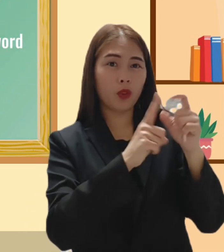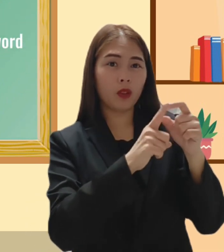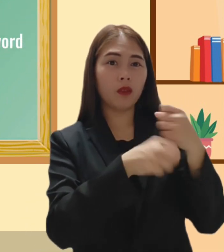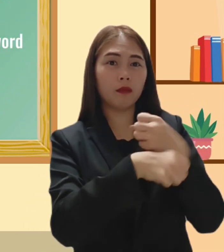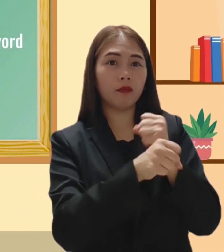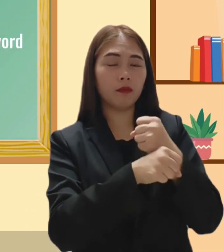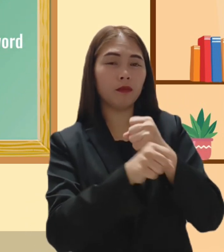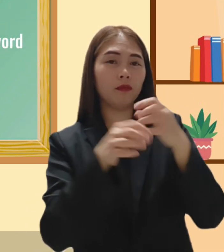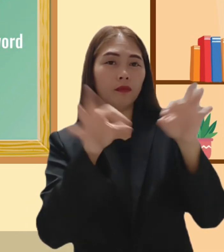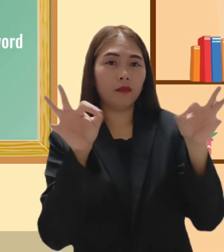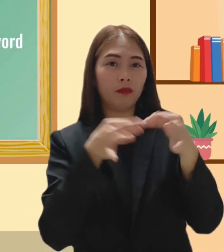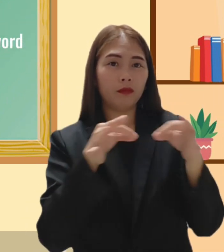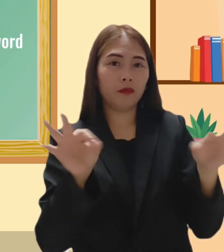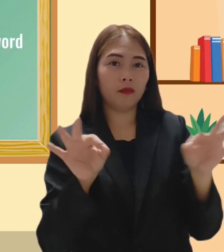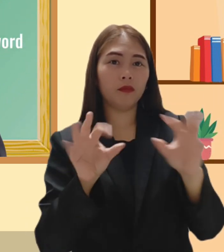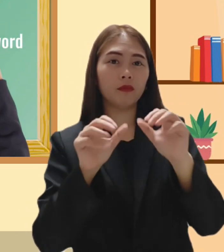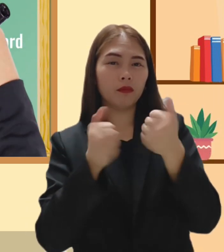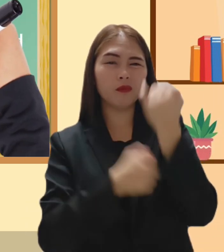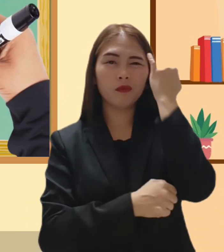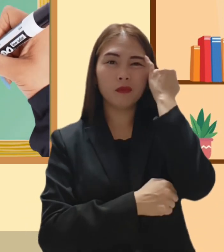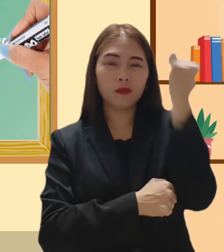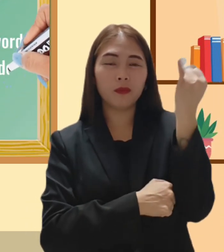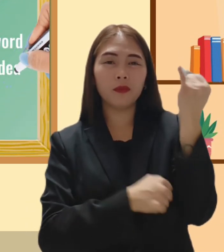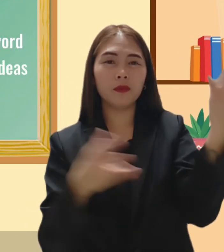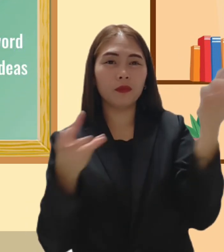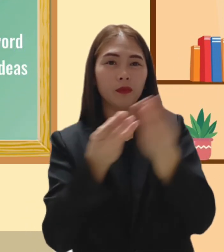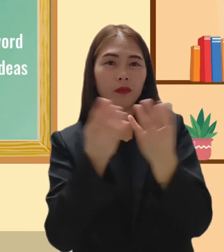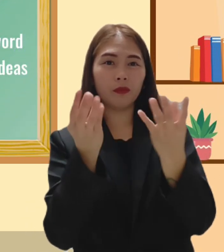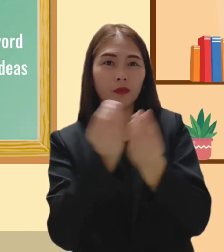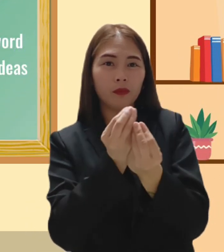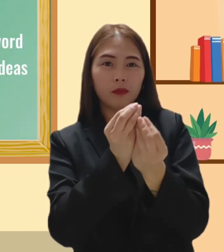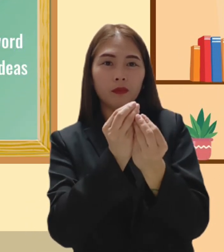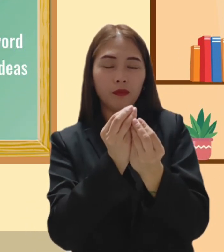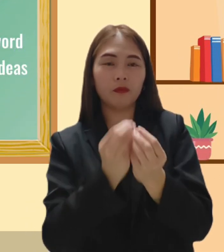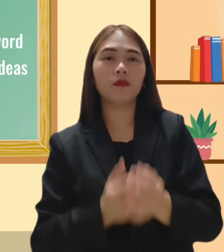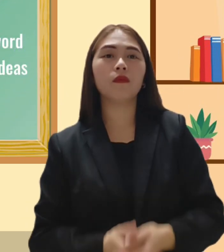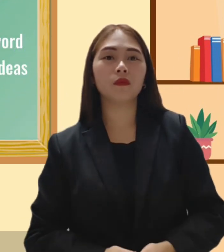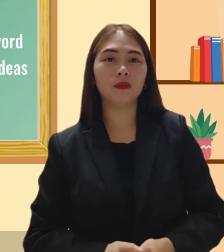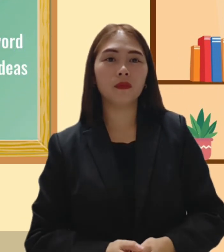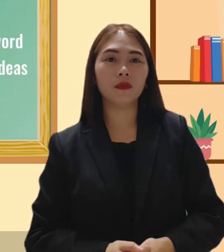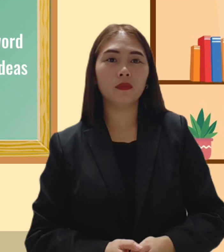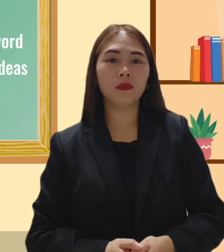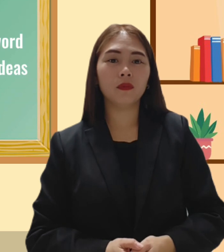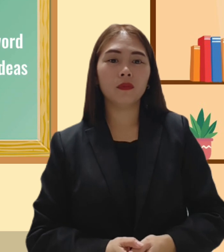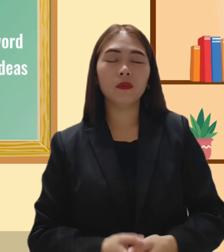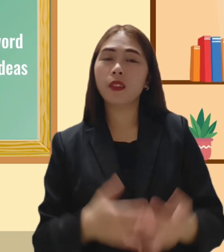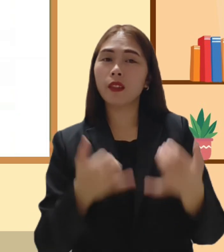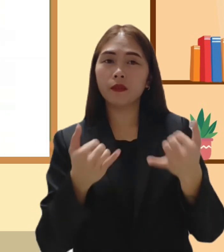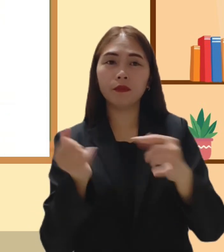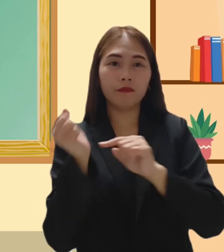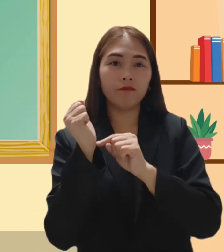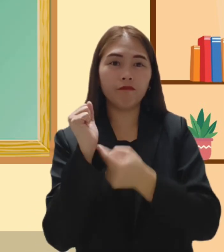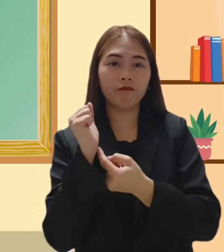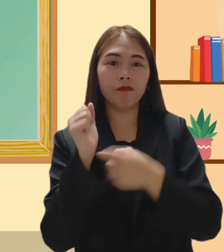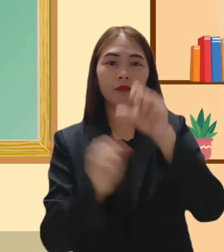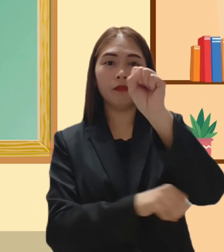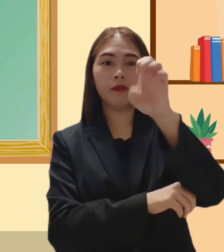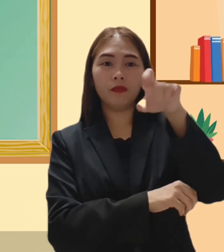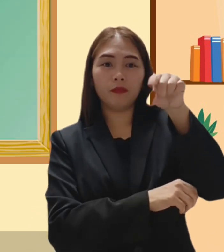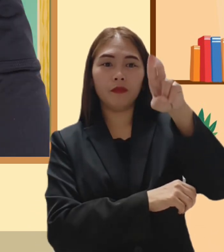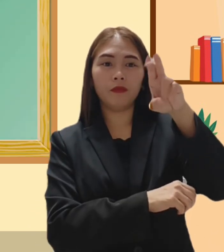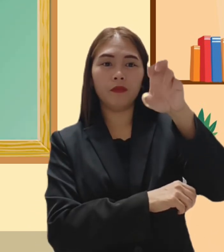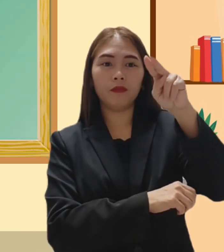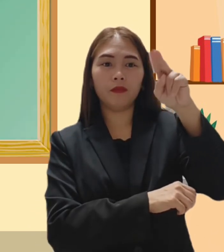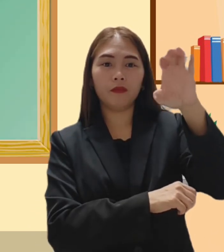and word patterns to form a complete series that shows how ideas are logically linked together. Now let's start